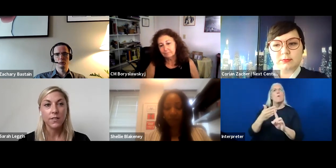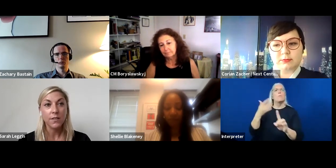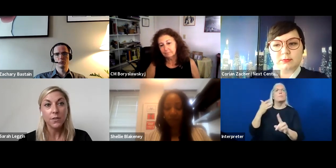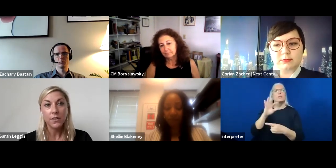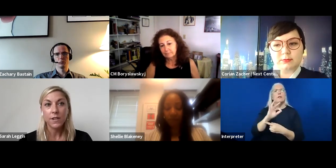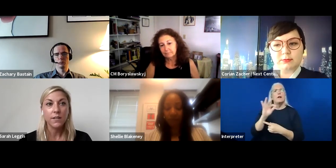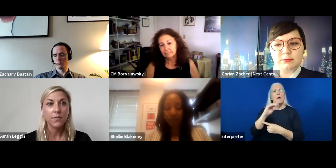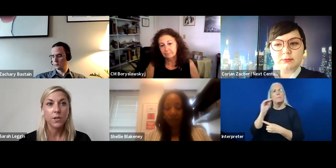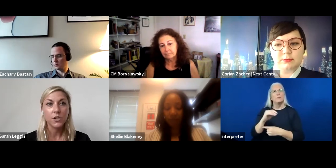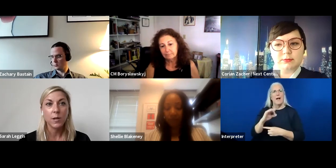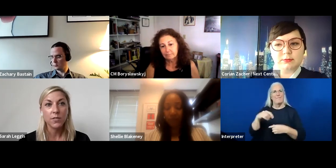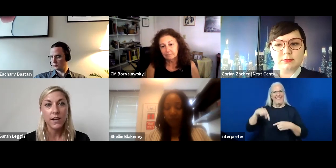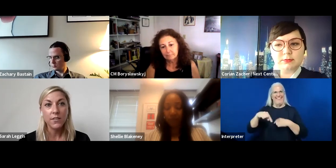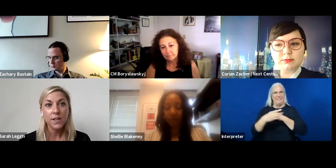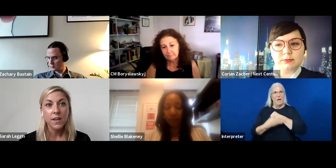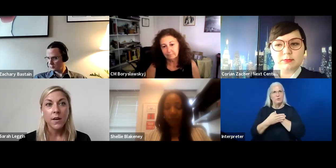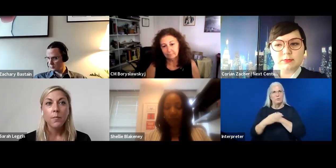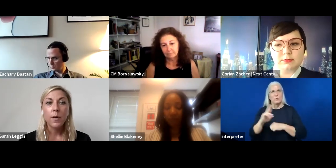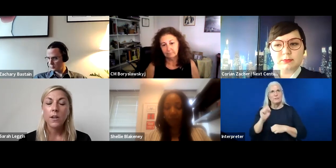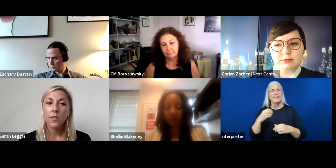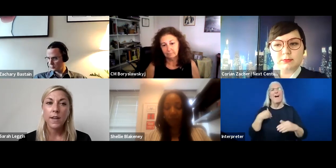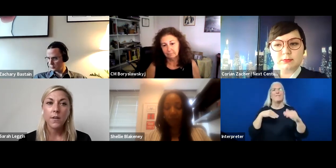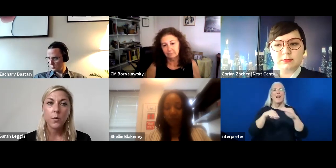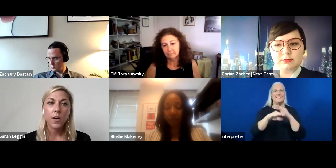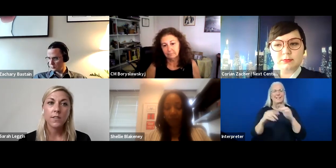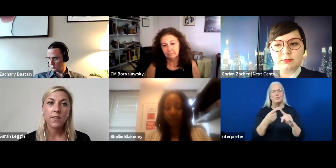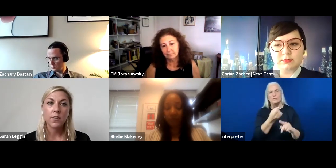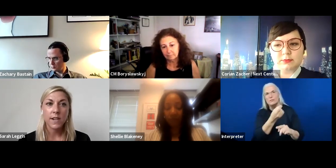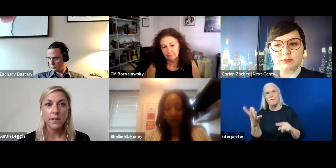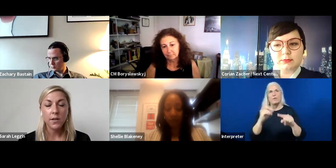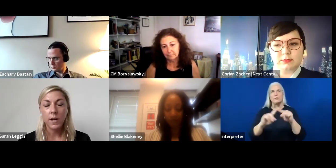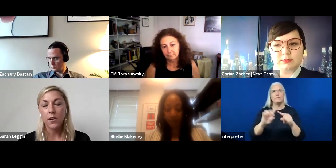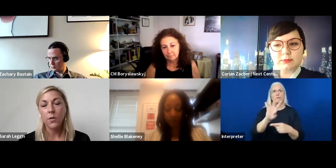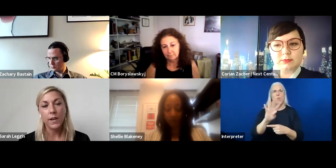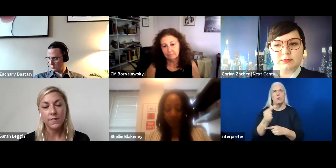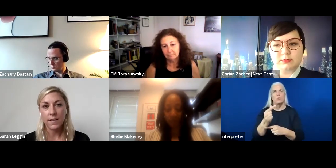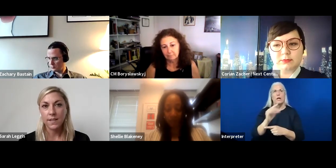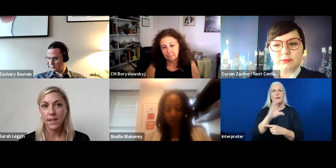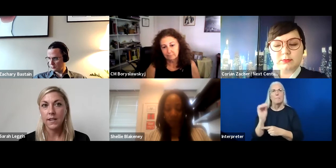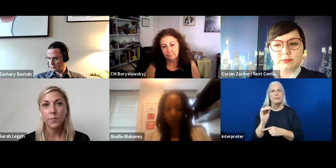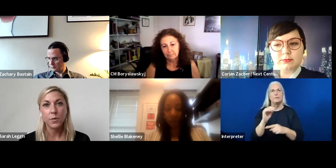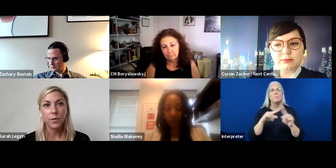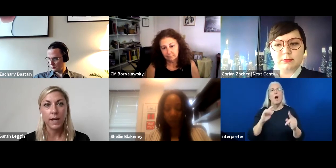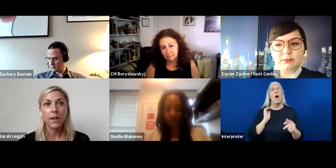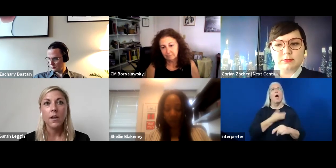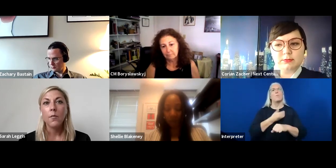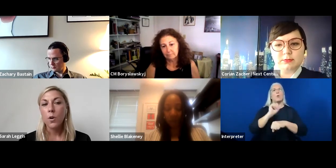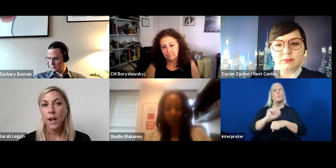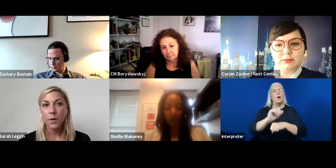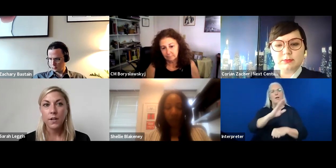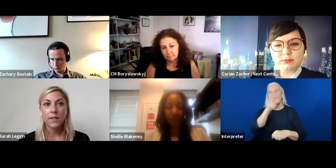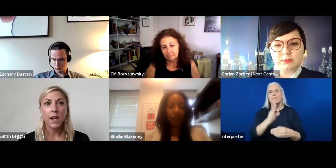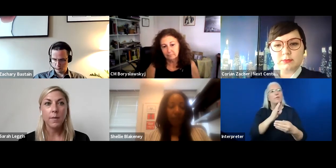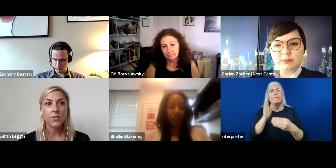to several different 4G providers, but we know that the work is never done. So we are always investing in and deploying